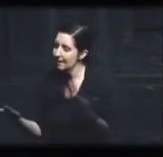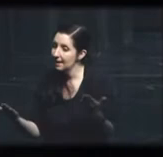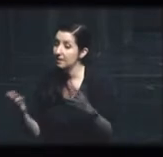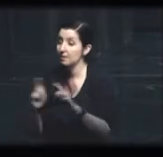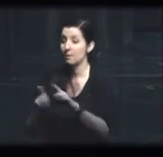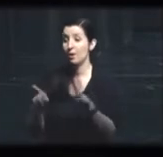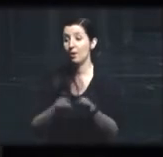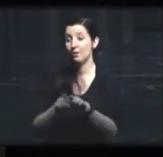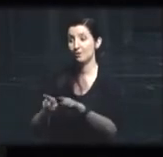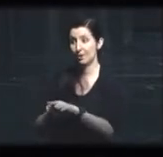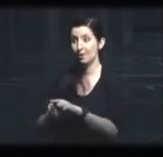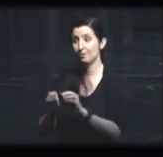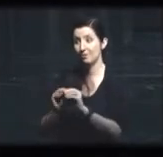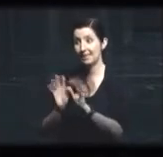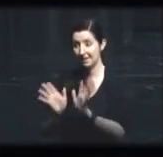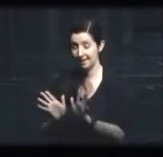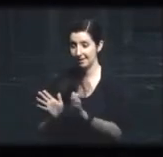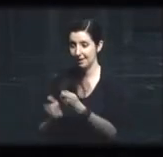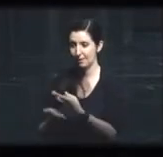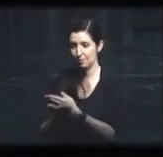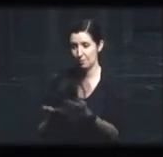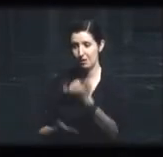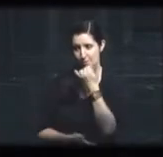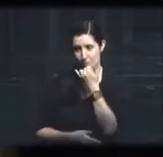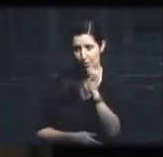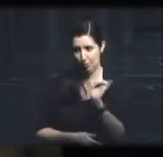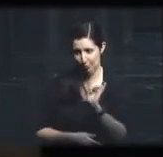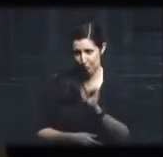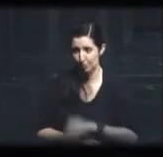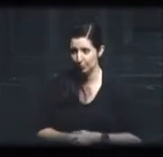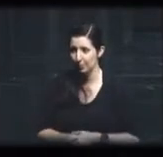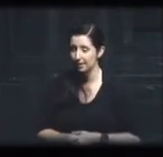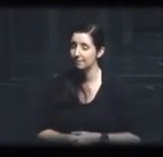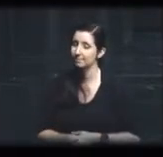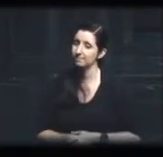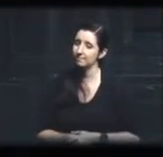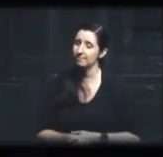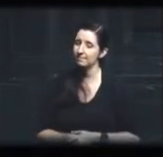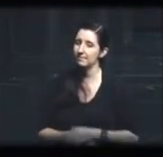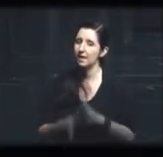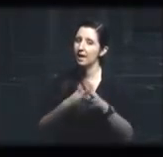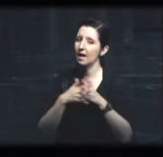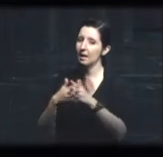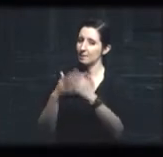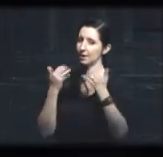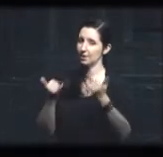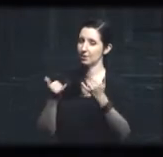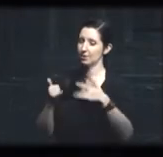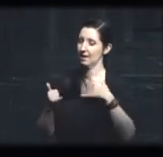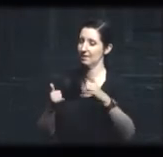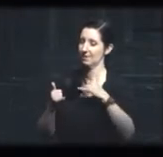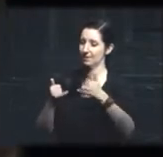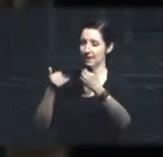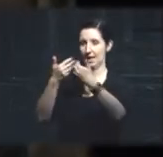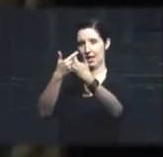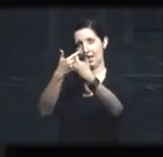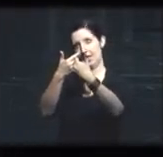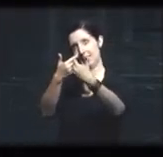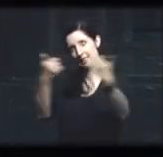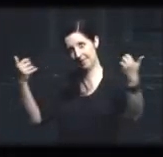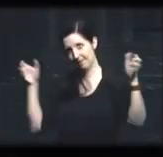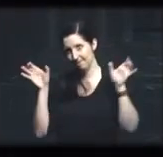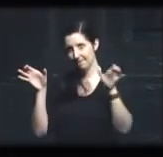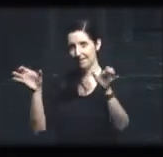things wrong in their opinion. America today feels, to me, divided in a way that I've not seen